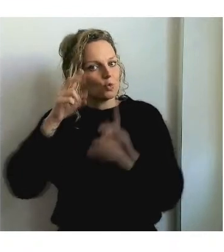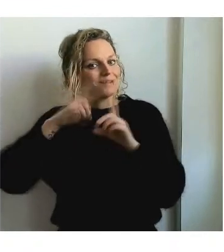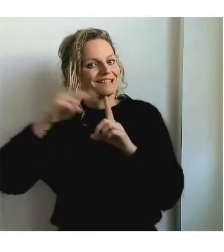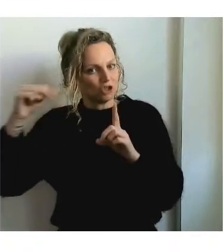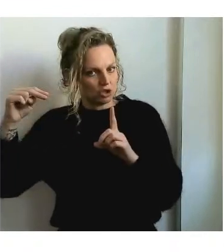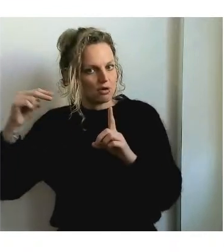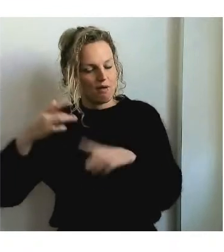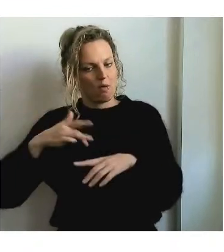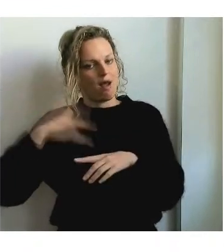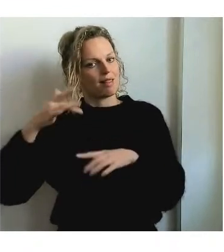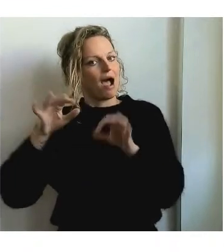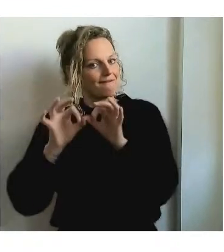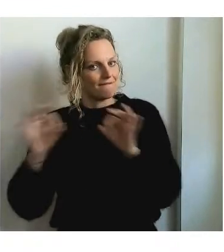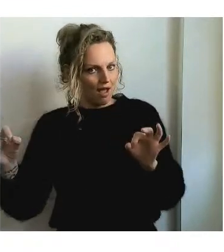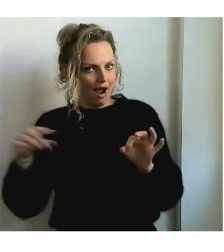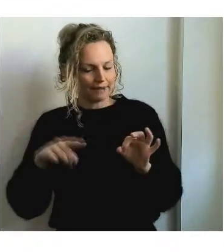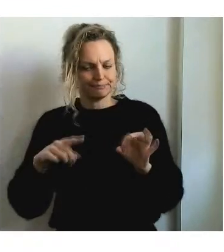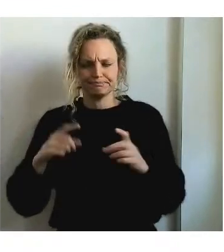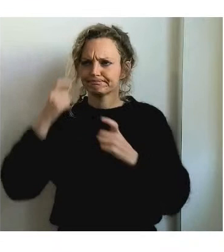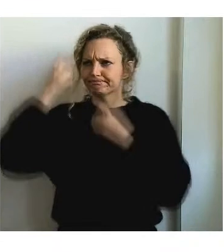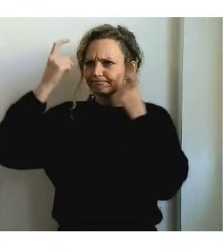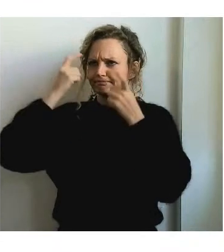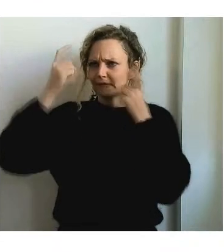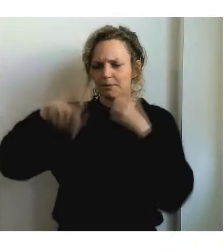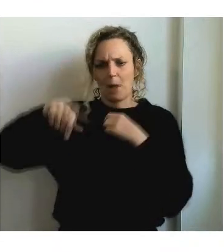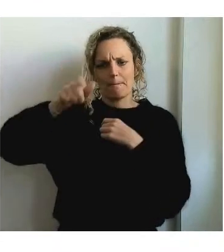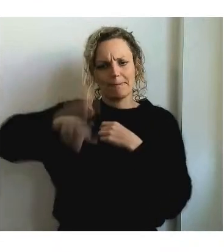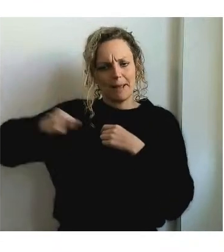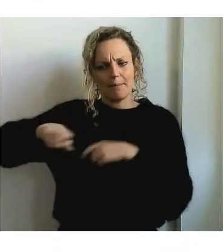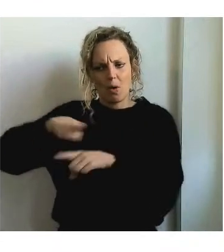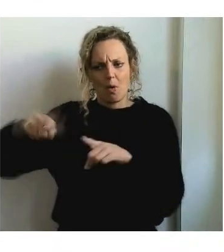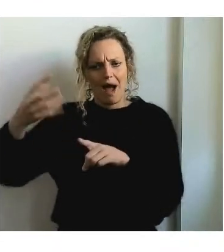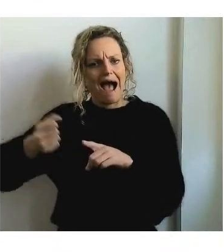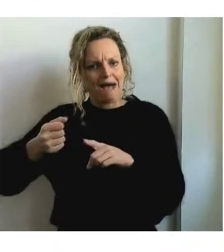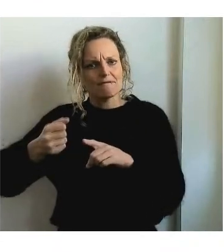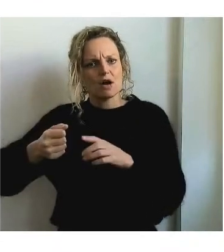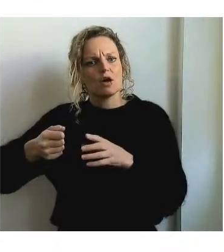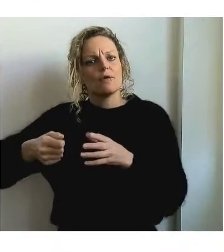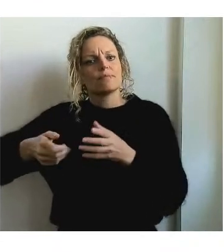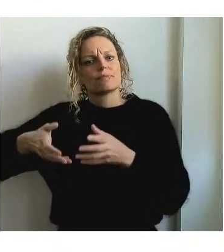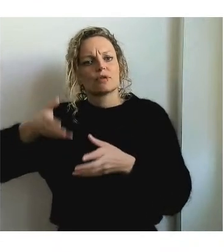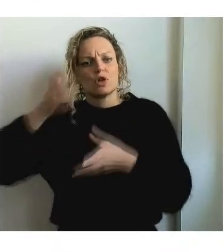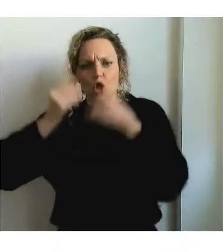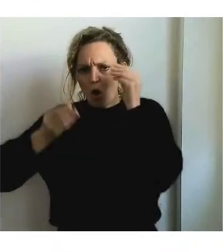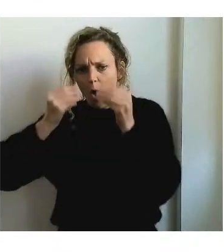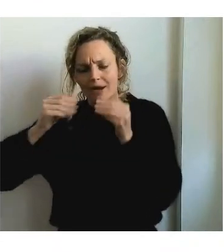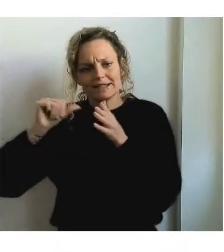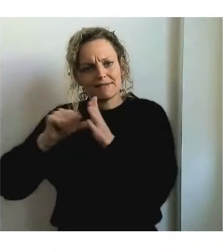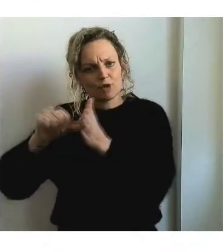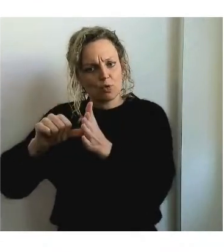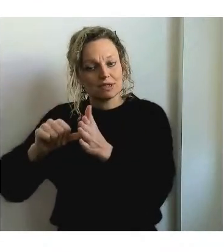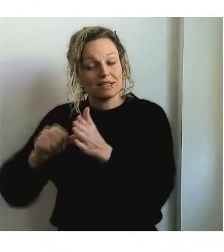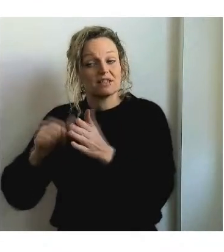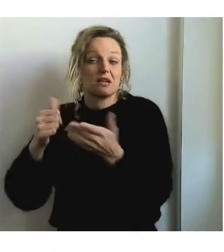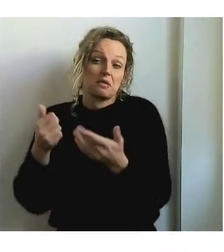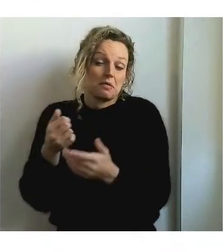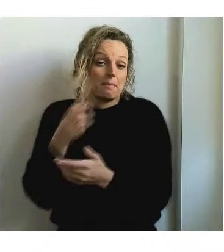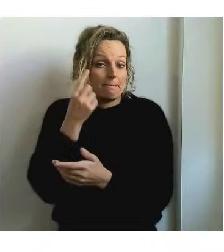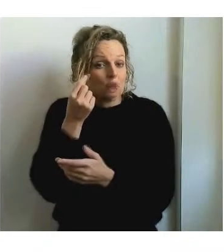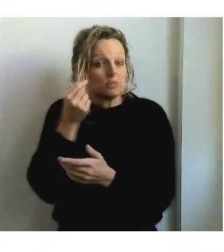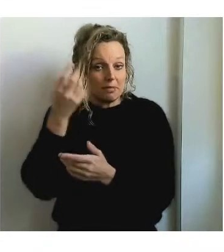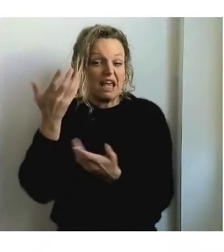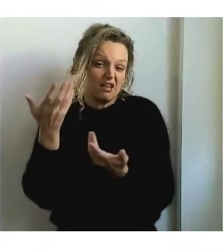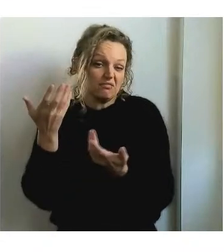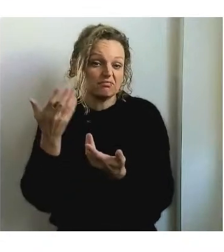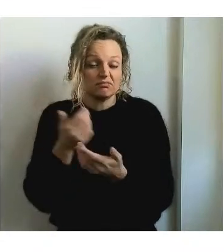we're thinking about people with learning disabilities, we know many of them will also have additional support needs in terms of how do you make a